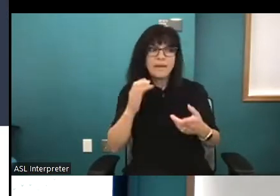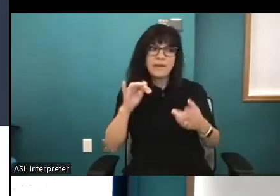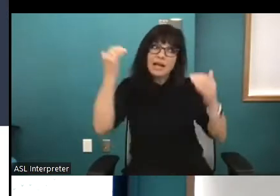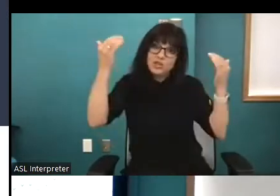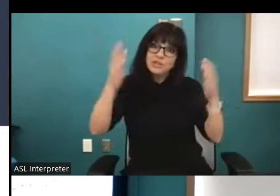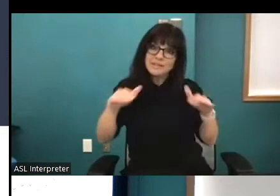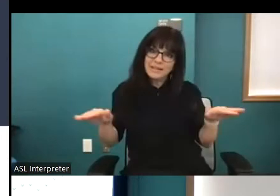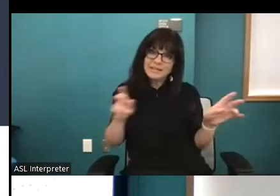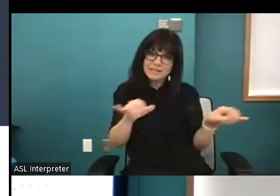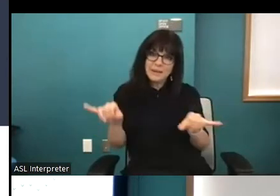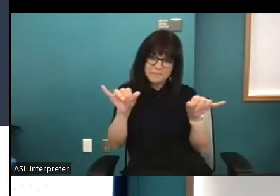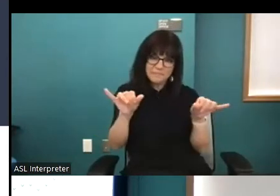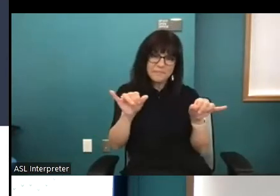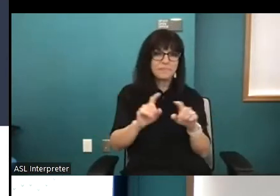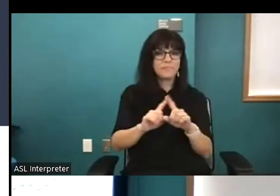and kids.